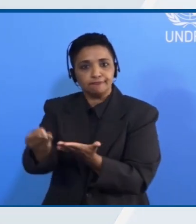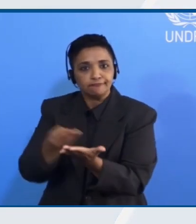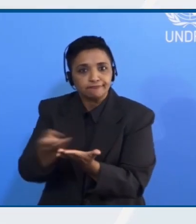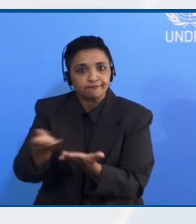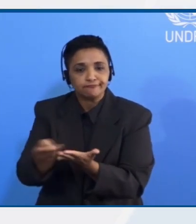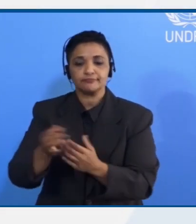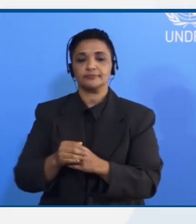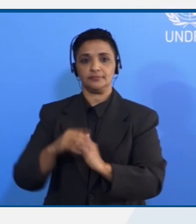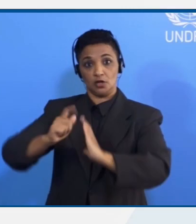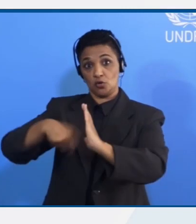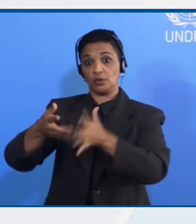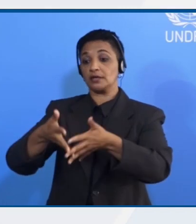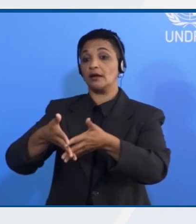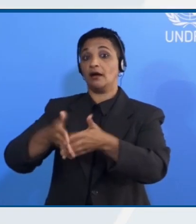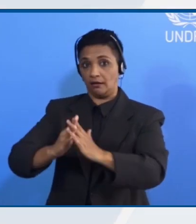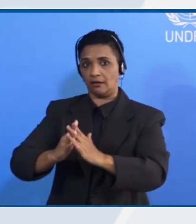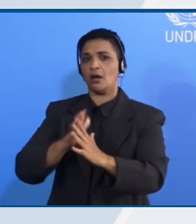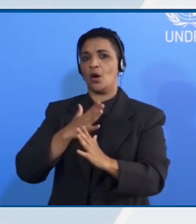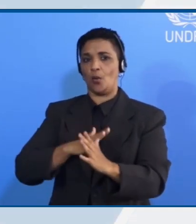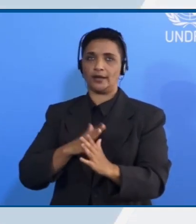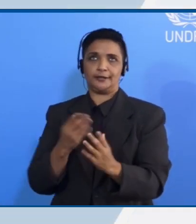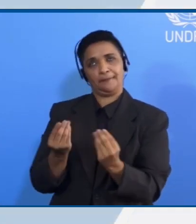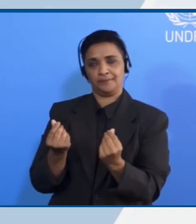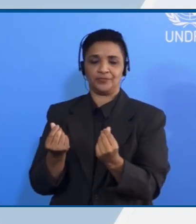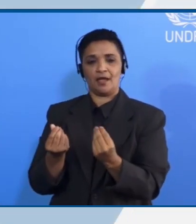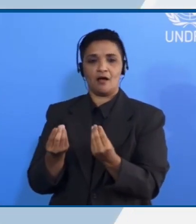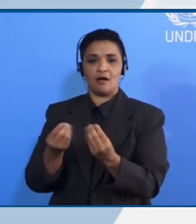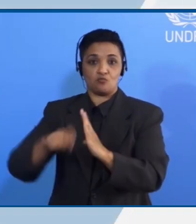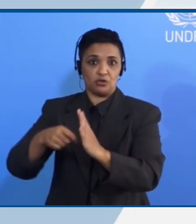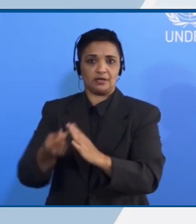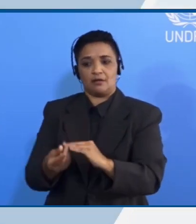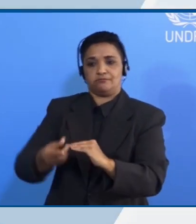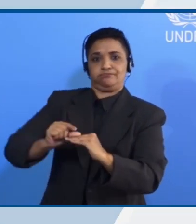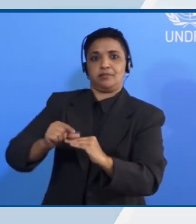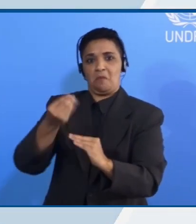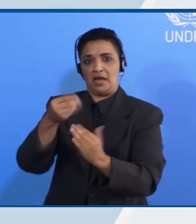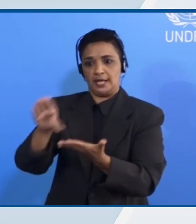project pipeline for financeable projects